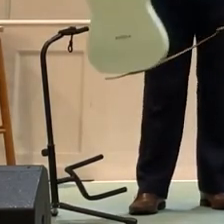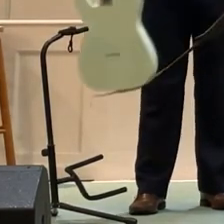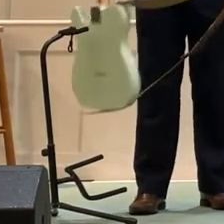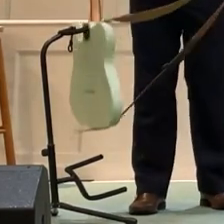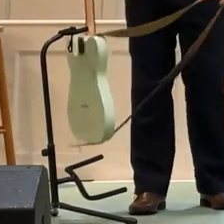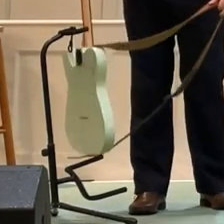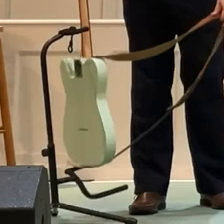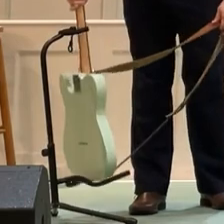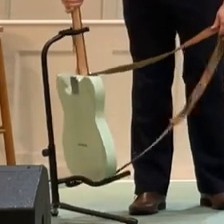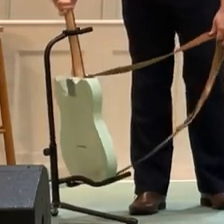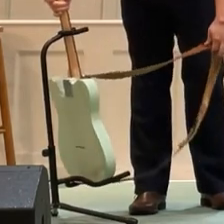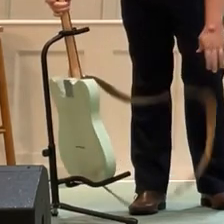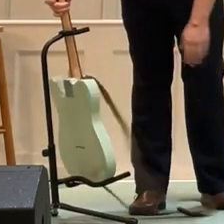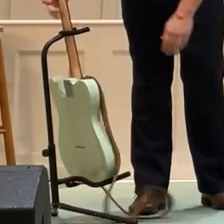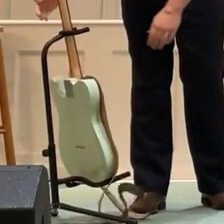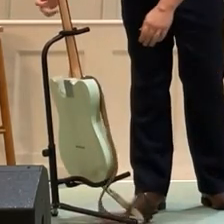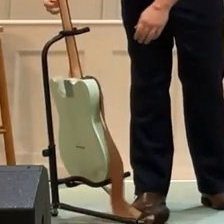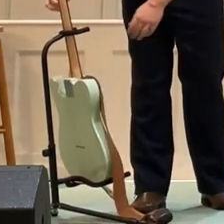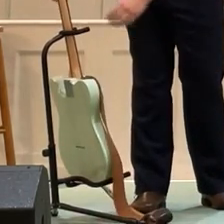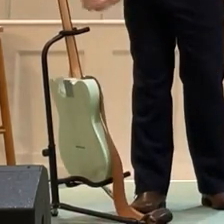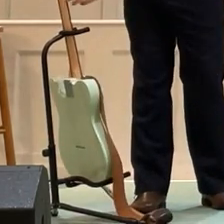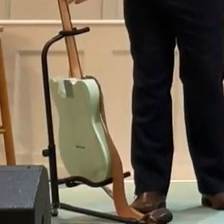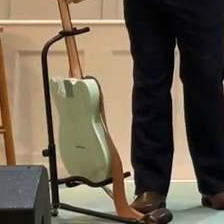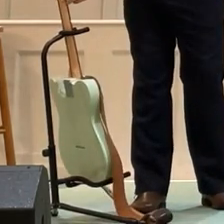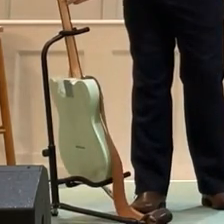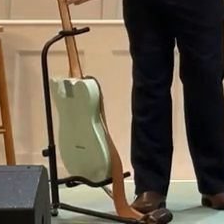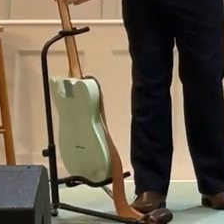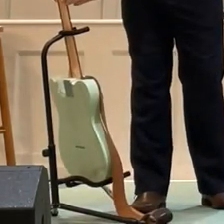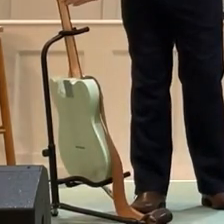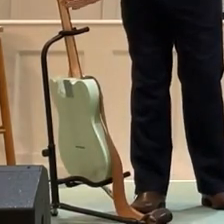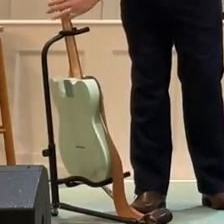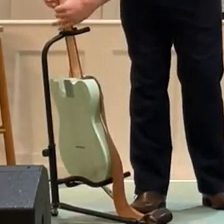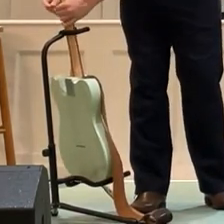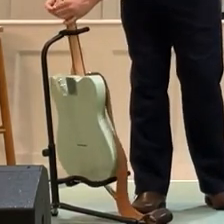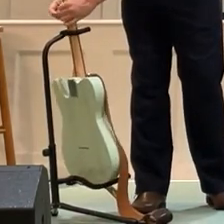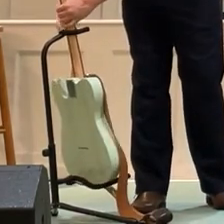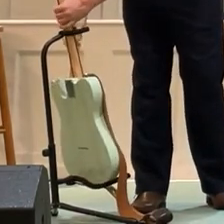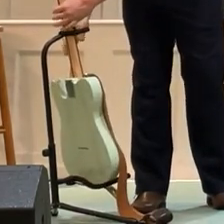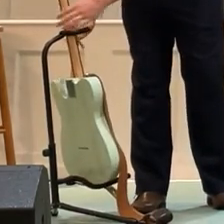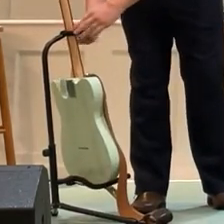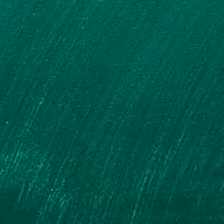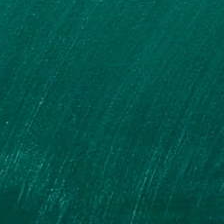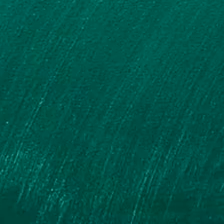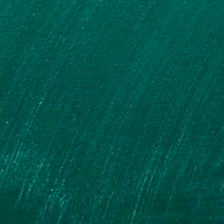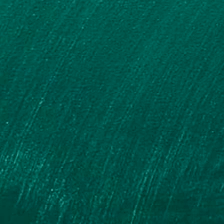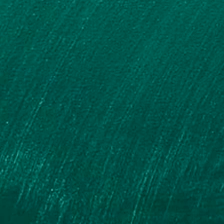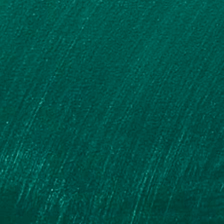to Old Fort First Baptist Church. I will see you then. Have a wonderful afternoon. God bless you.